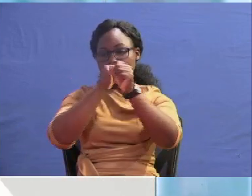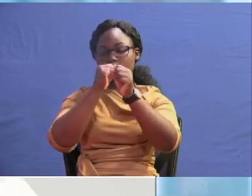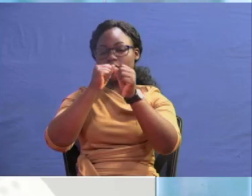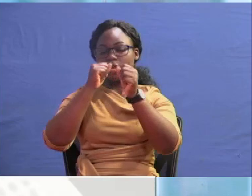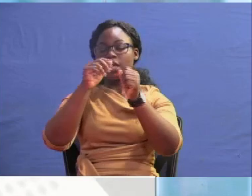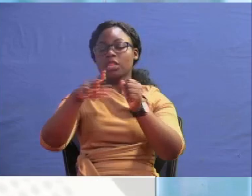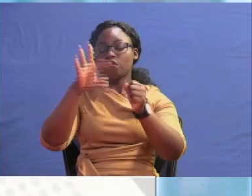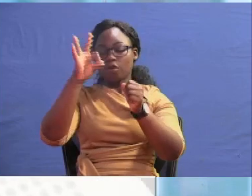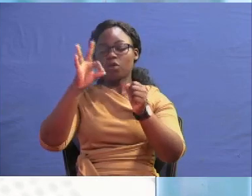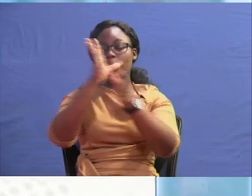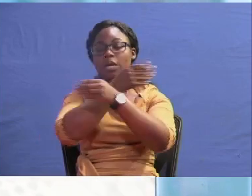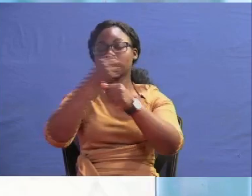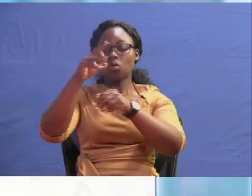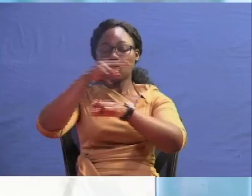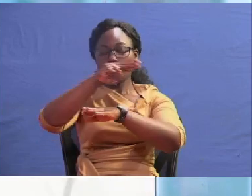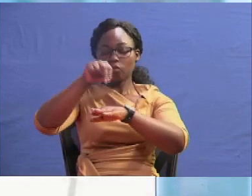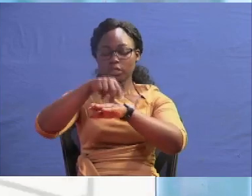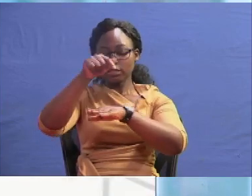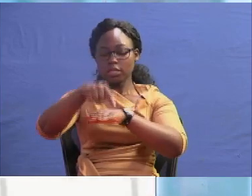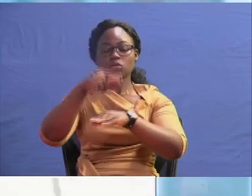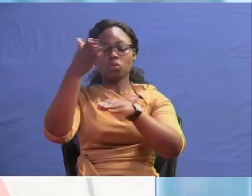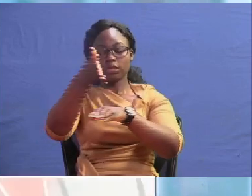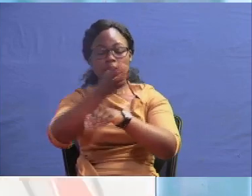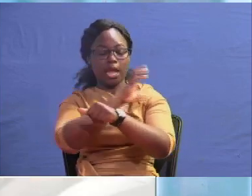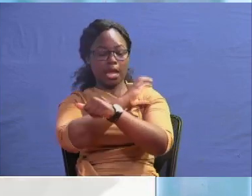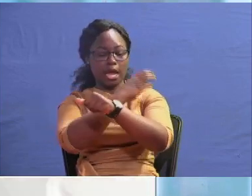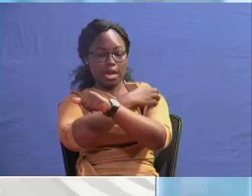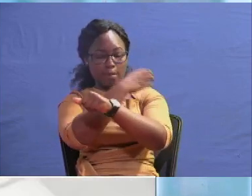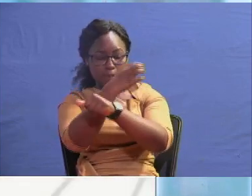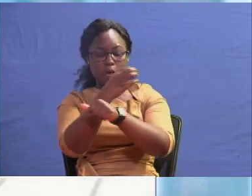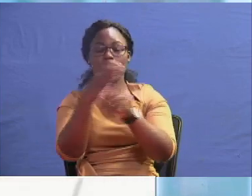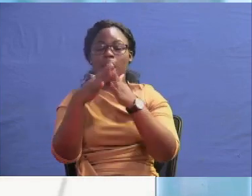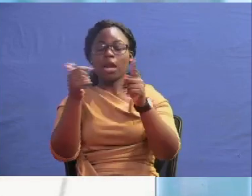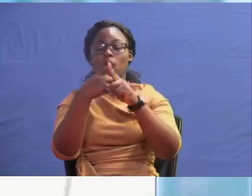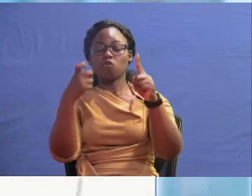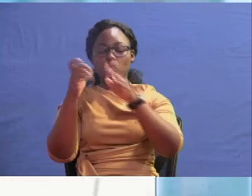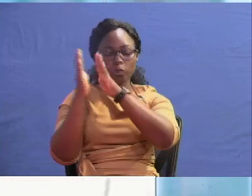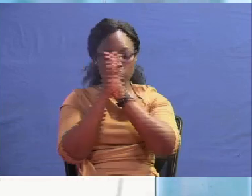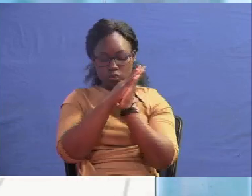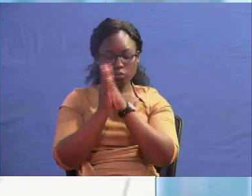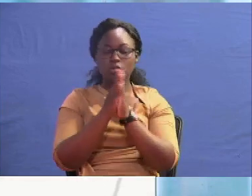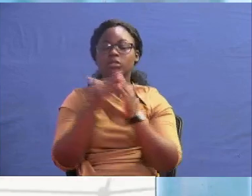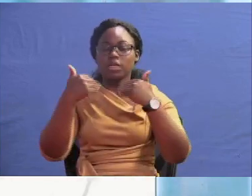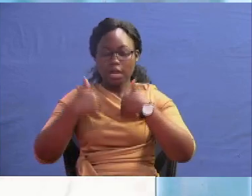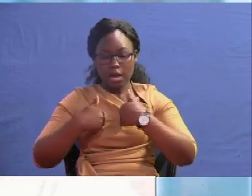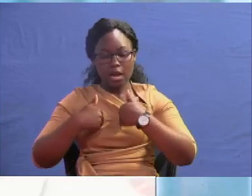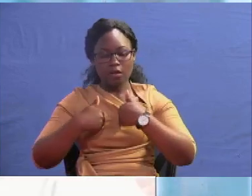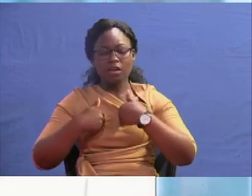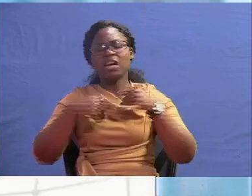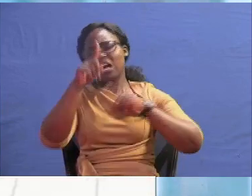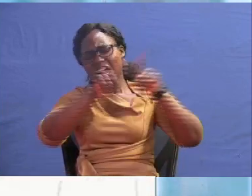founding president of this nation, was in power. And from the stories I gather, he never traveled really